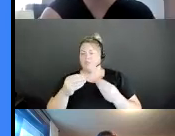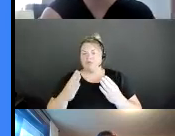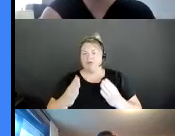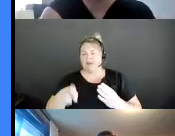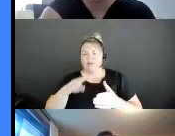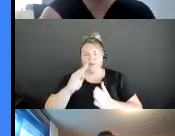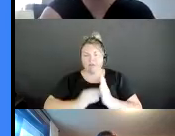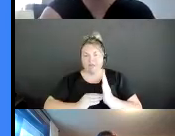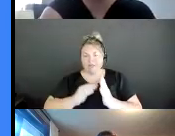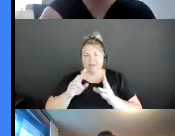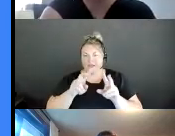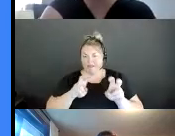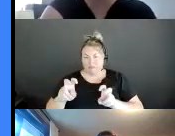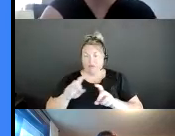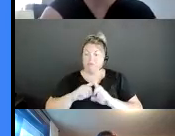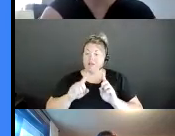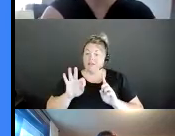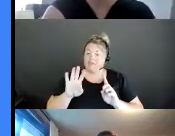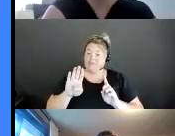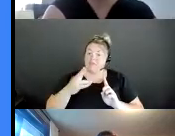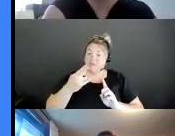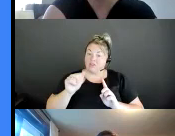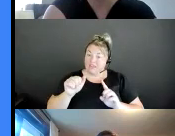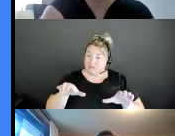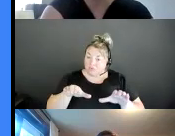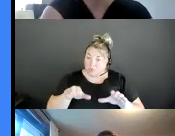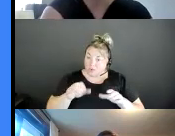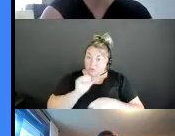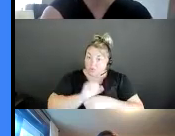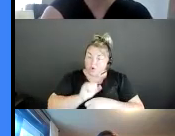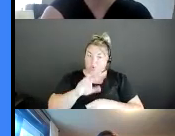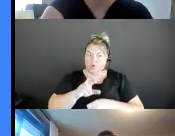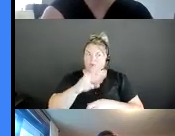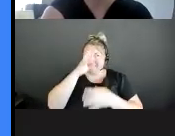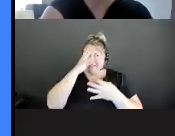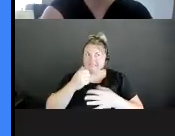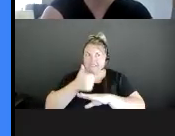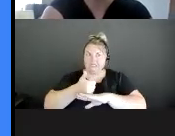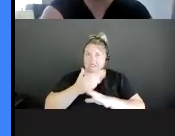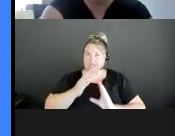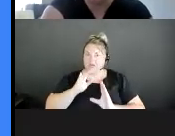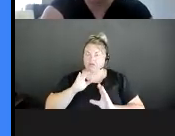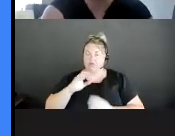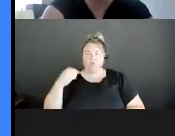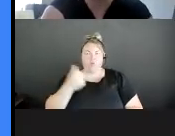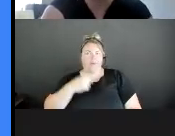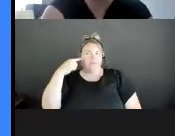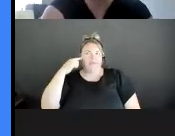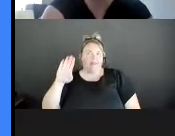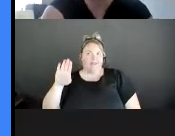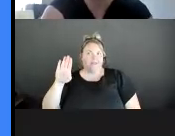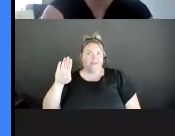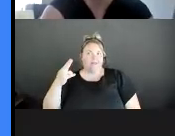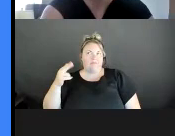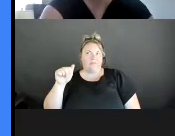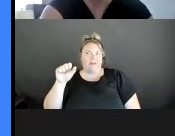assessment. If the BHA is doing that work, or it says, or its designee, I think in our mind, we're thinking that would be the BOSSOs are doing that